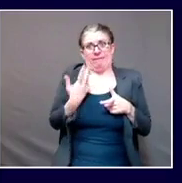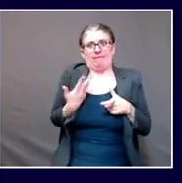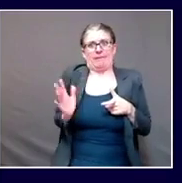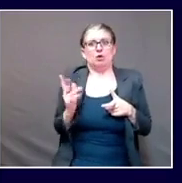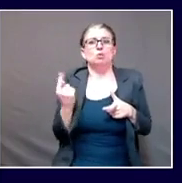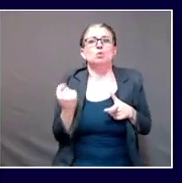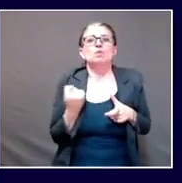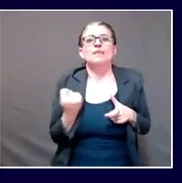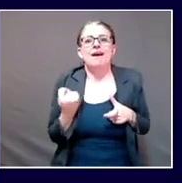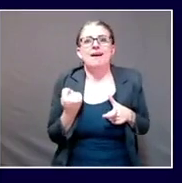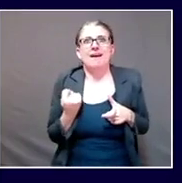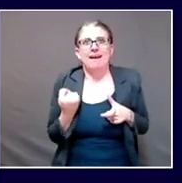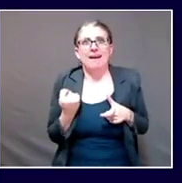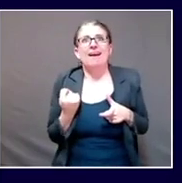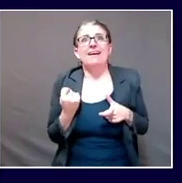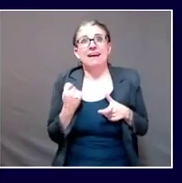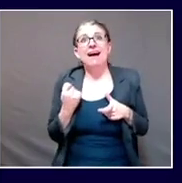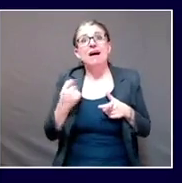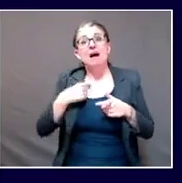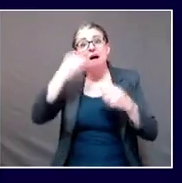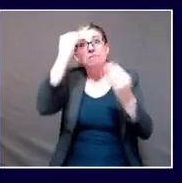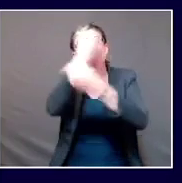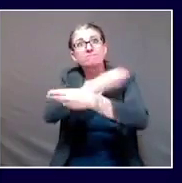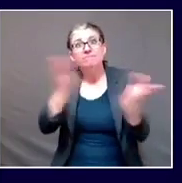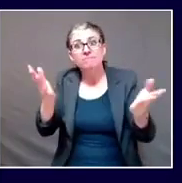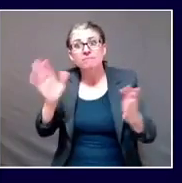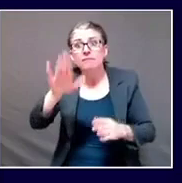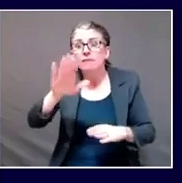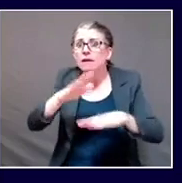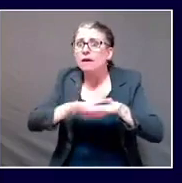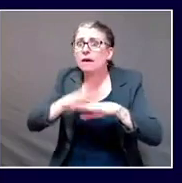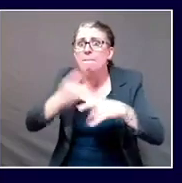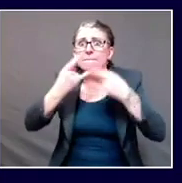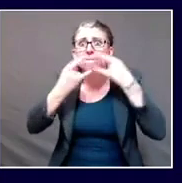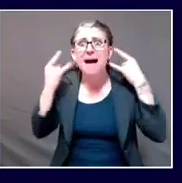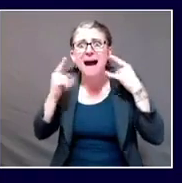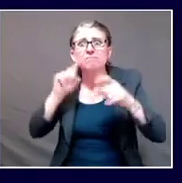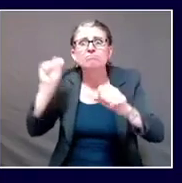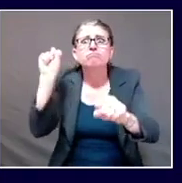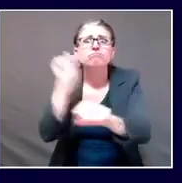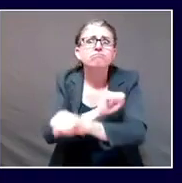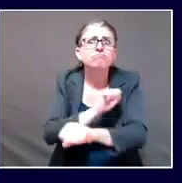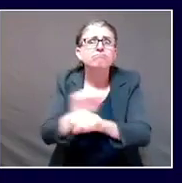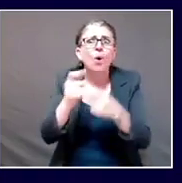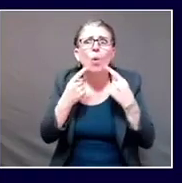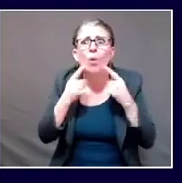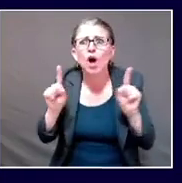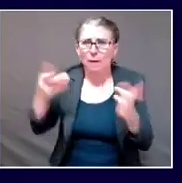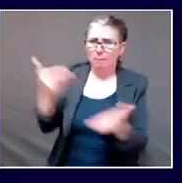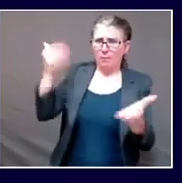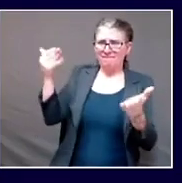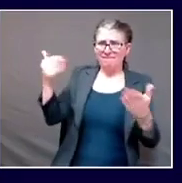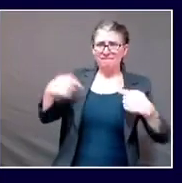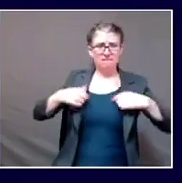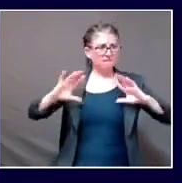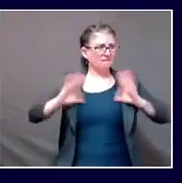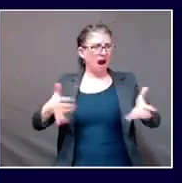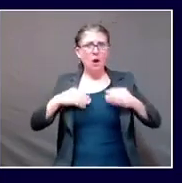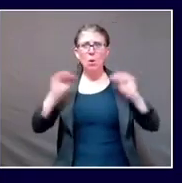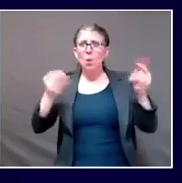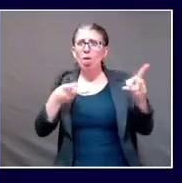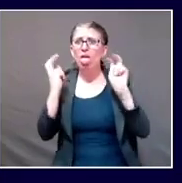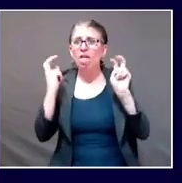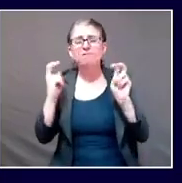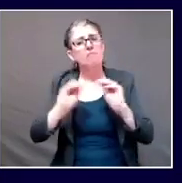negative, I was quarantined because I was exposed to the virus by a member of the security detail just before that person developed symptoms and